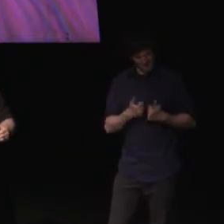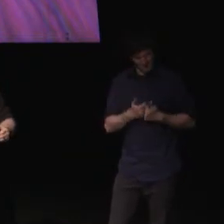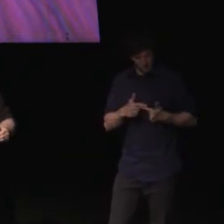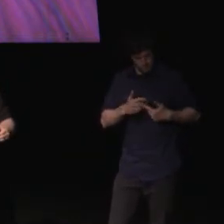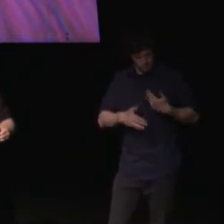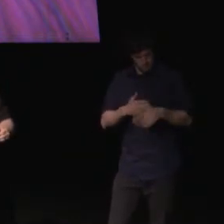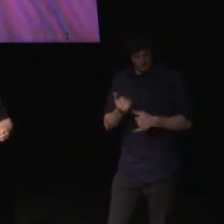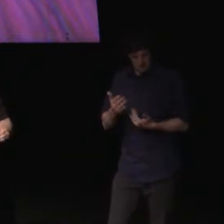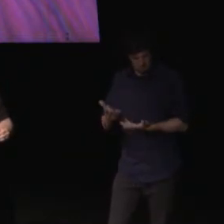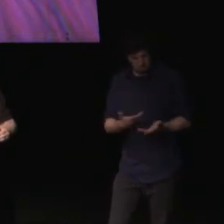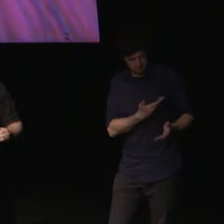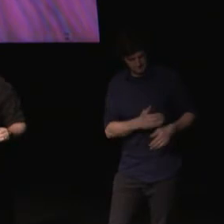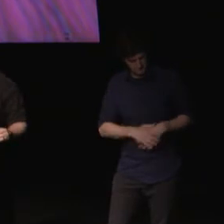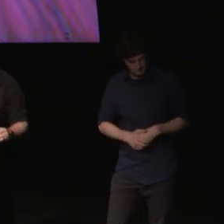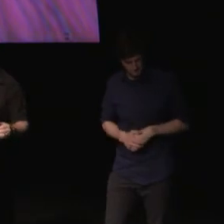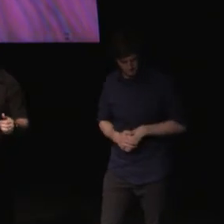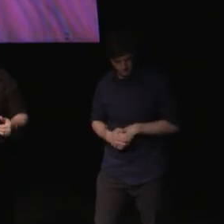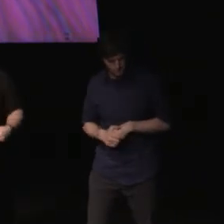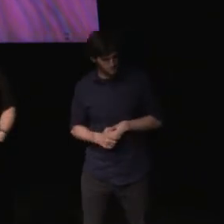take a look at this real quick.